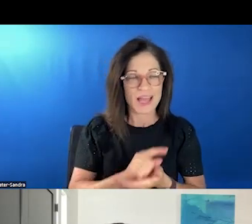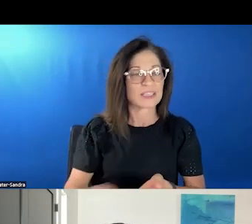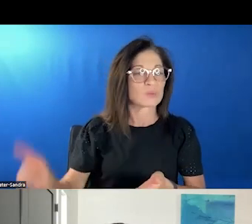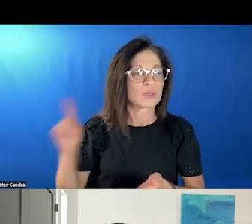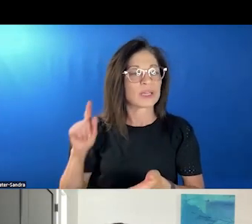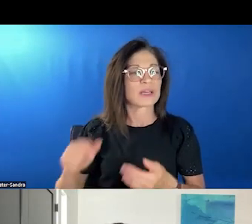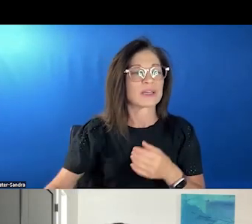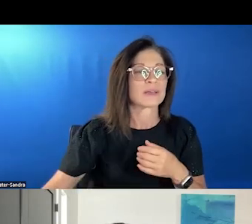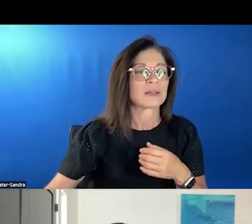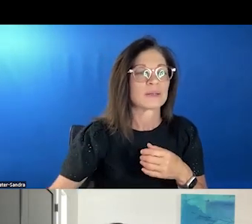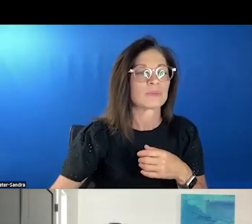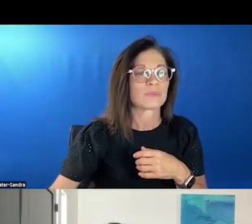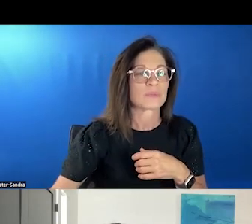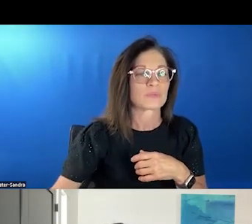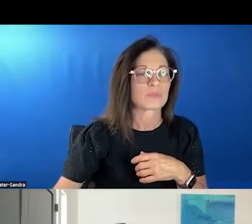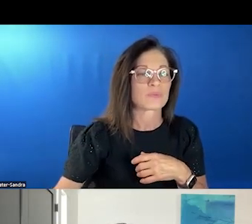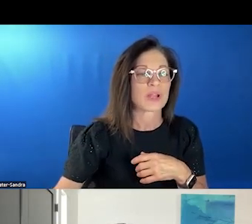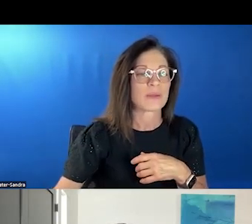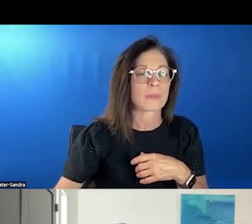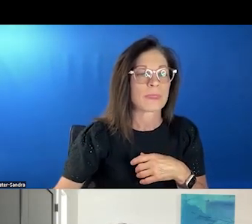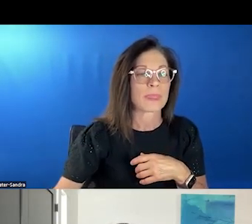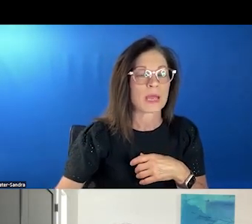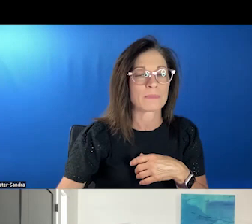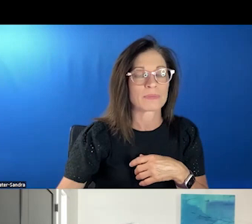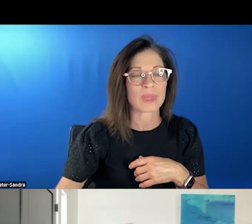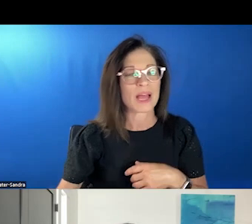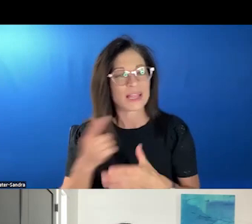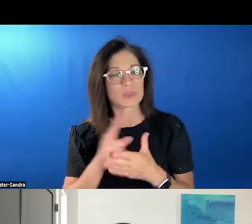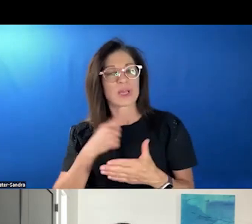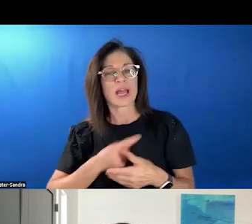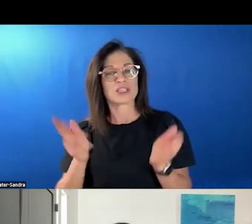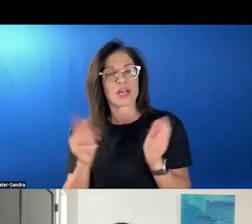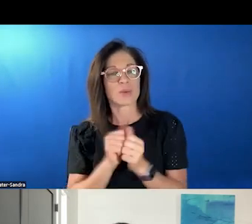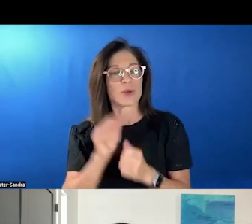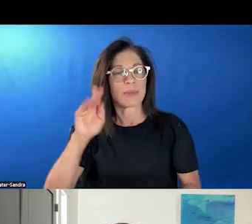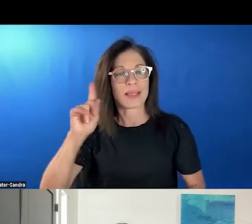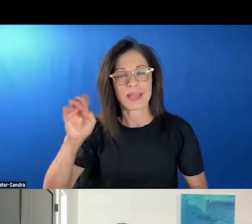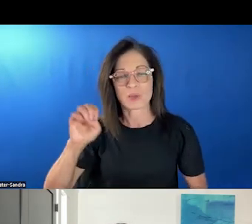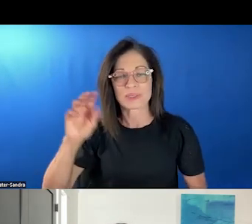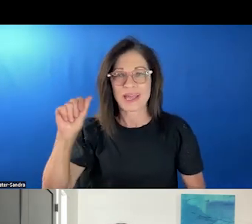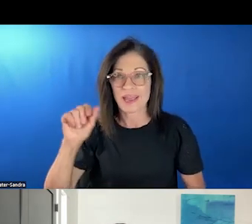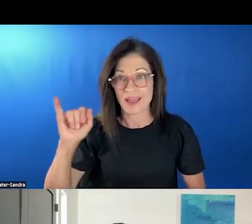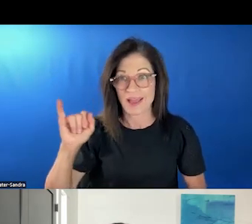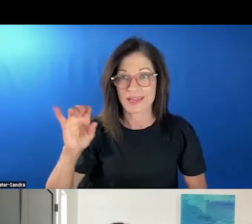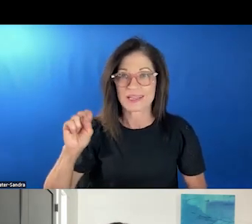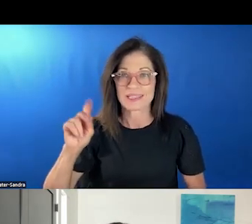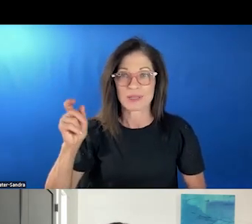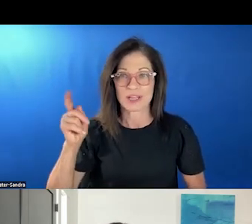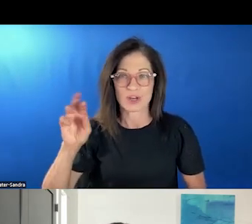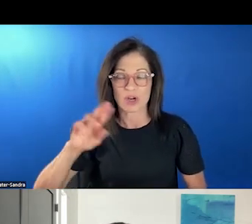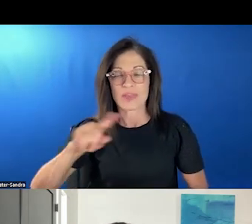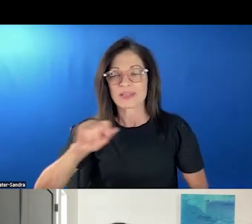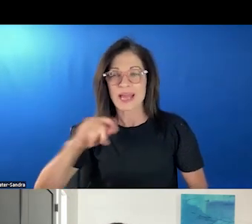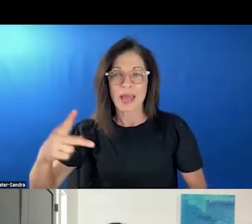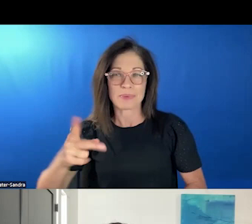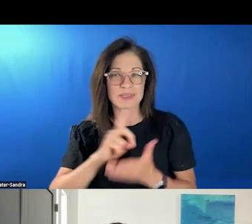app, and I chatted with Blake, who is an AI simulator persona. And the app is designed to help military